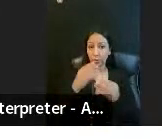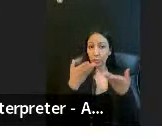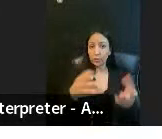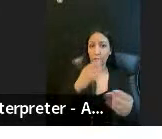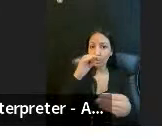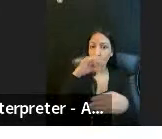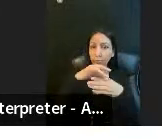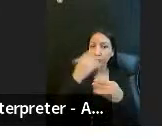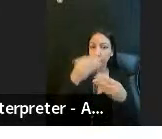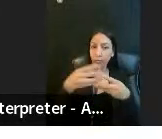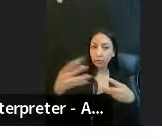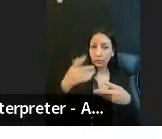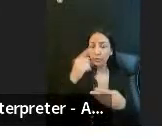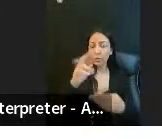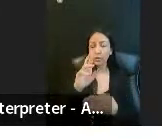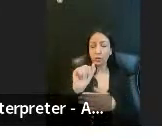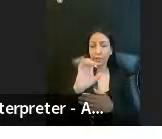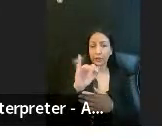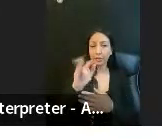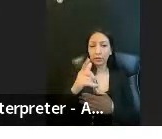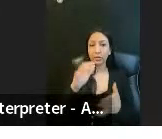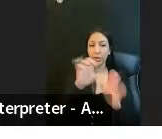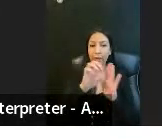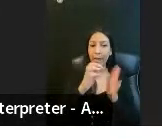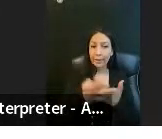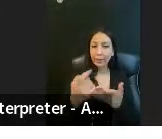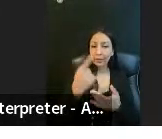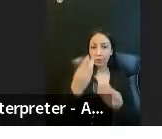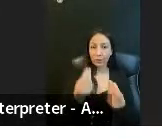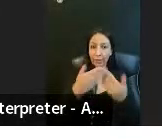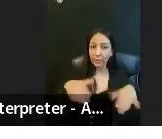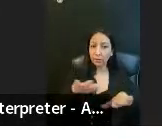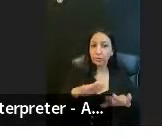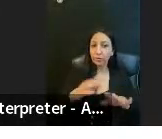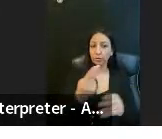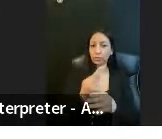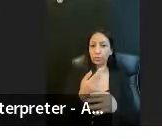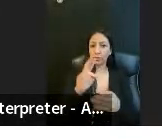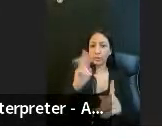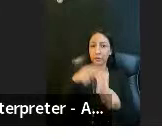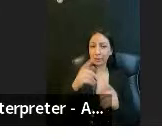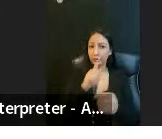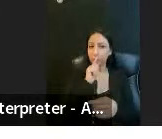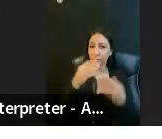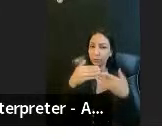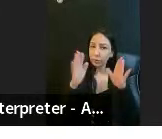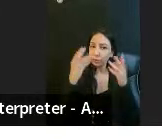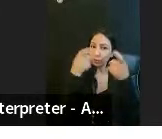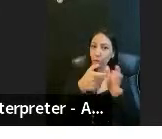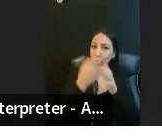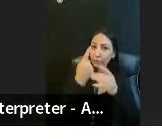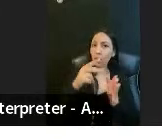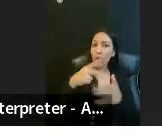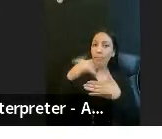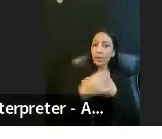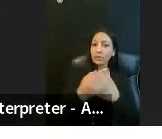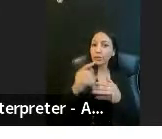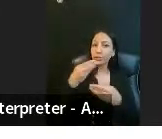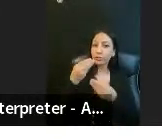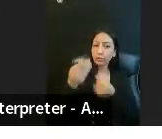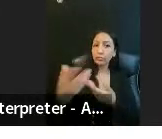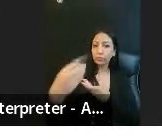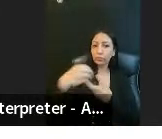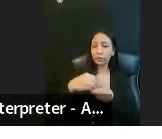discussion of racial equity in the review of land use applications, and the reports will generally be required for projects including